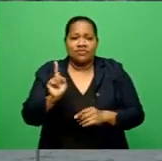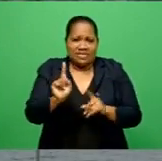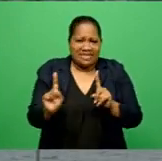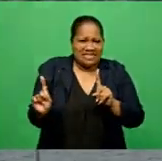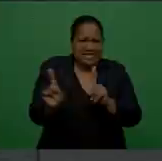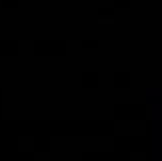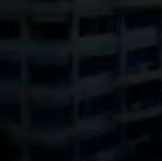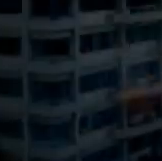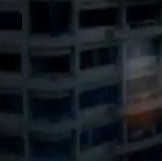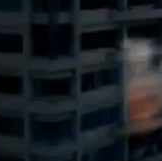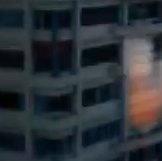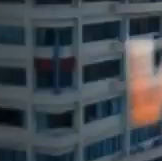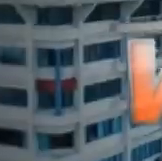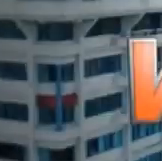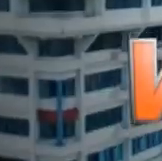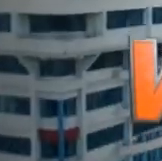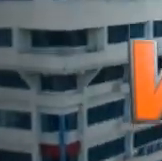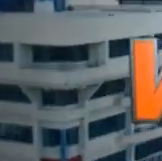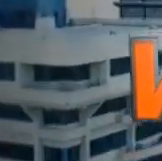from a corner.